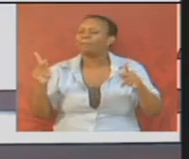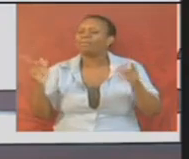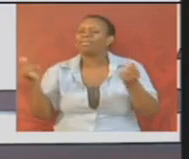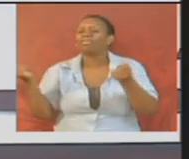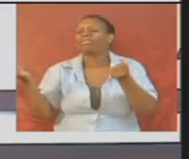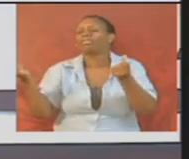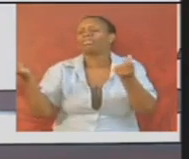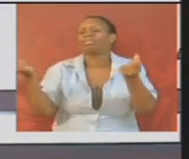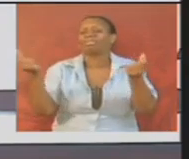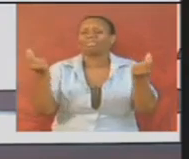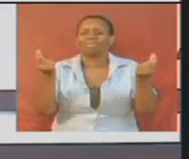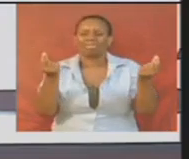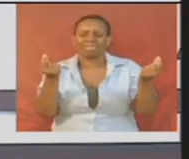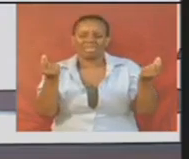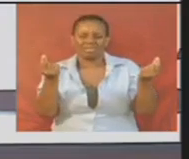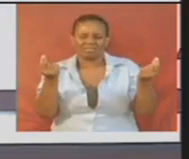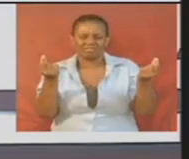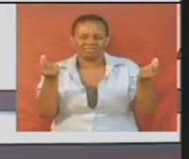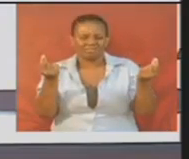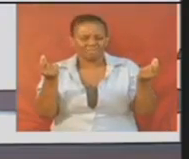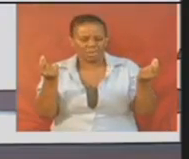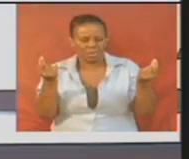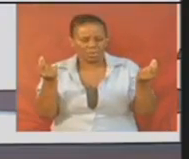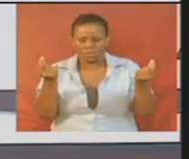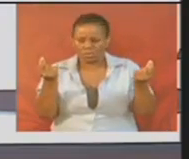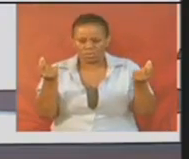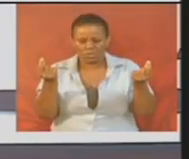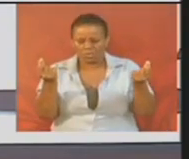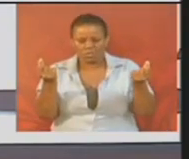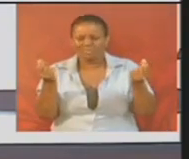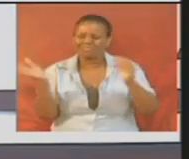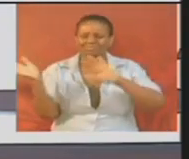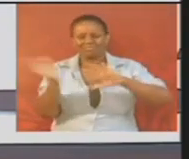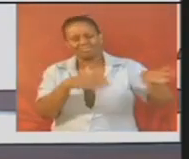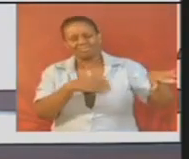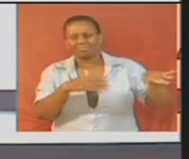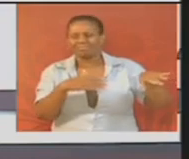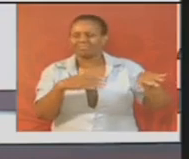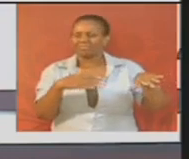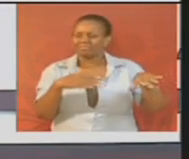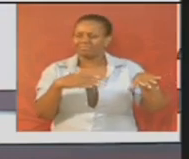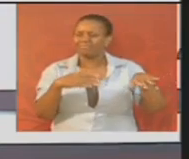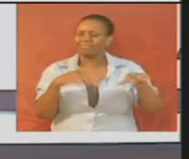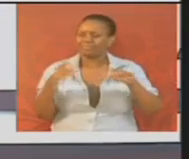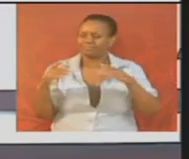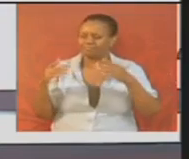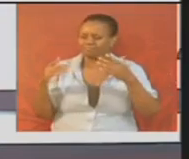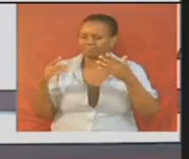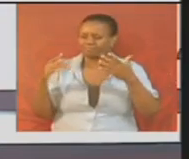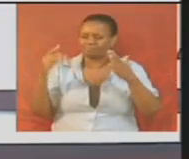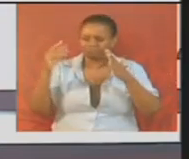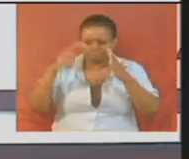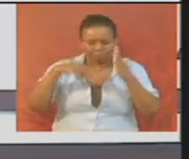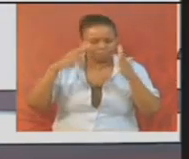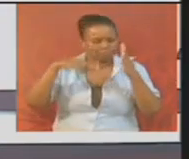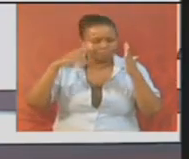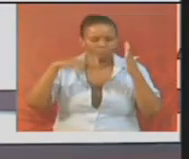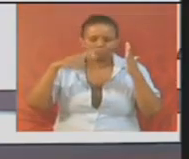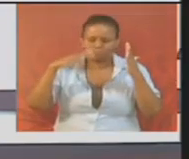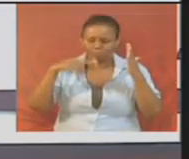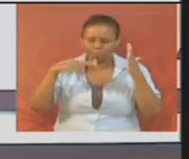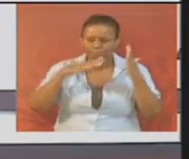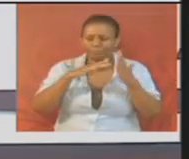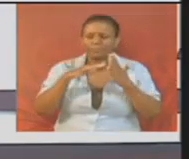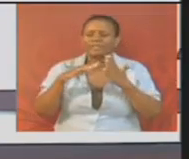informed decision. Gather the facts and make an informed decision. I will give you an example.